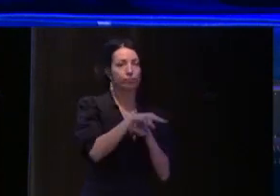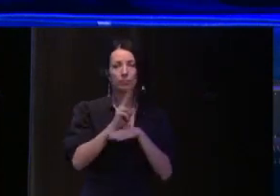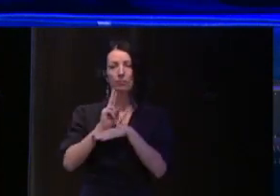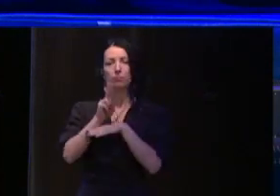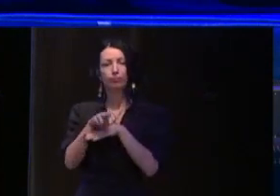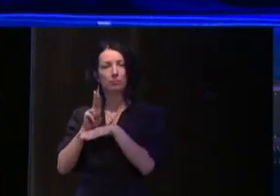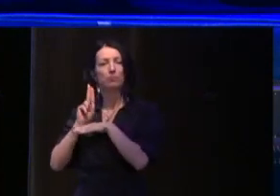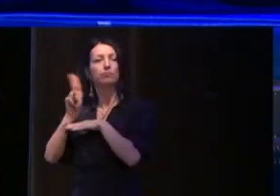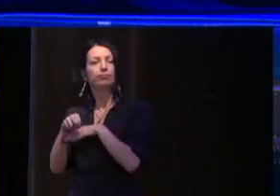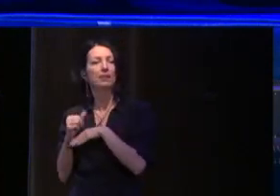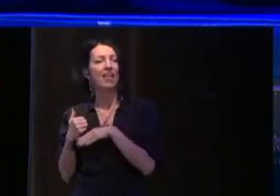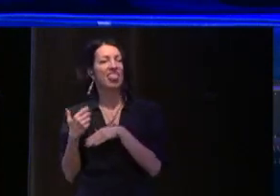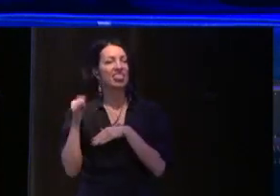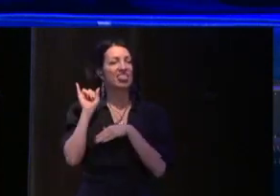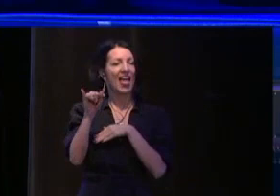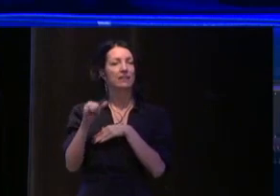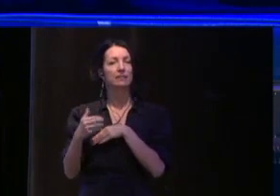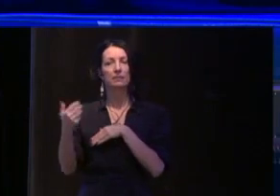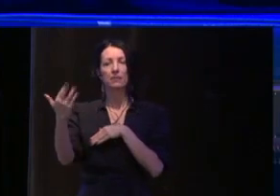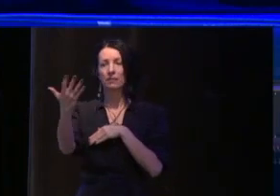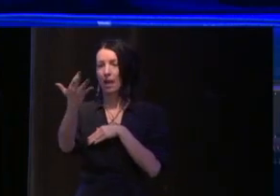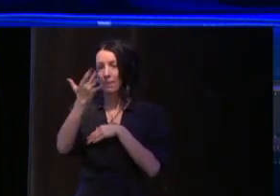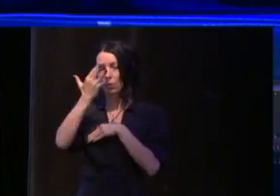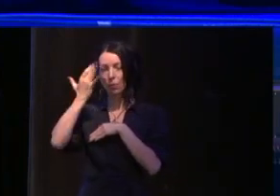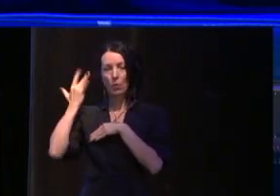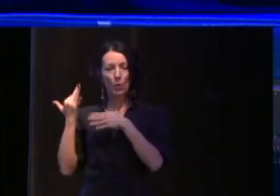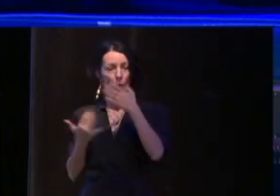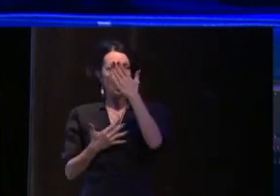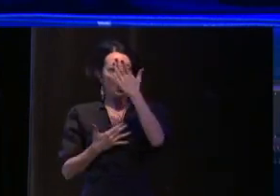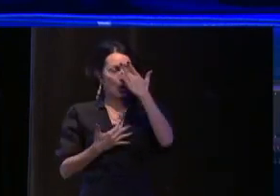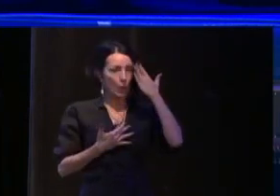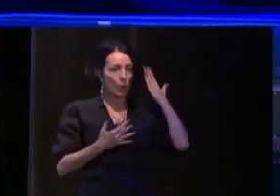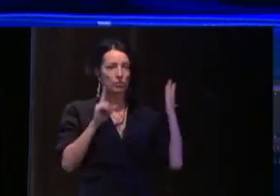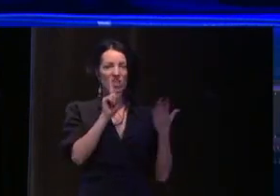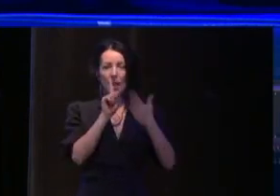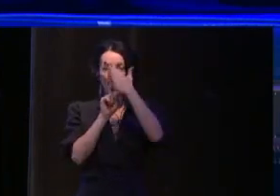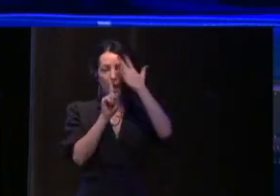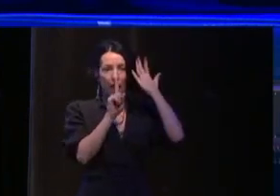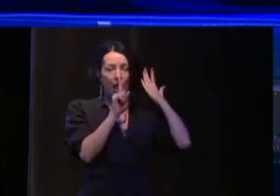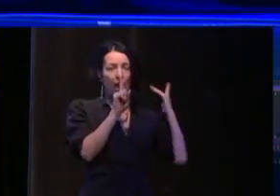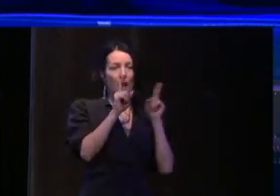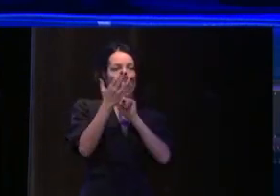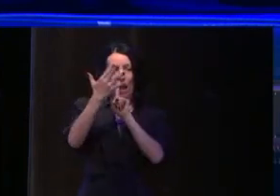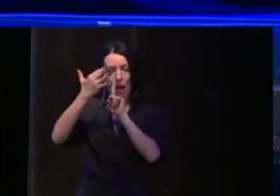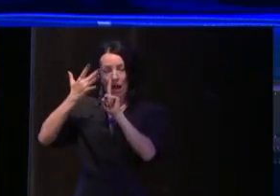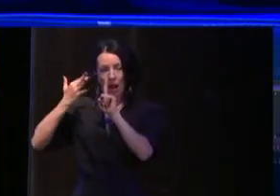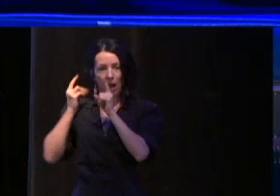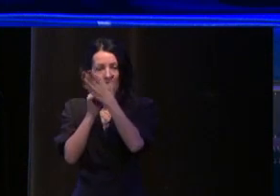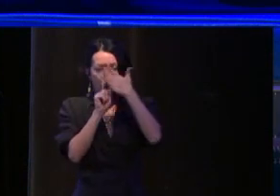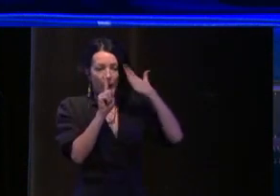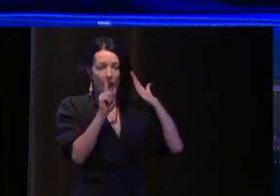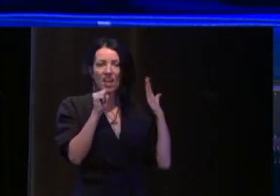vicissitudes of that which is passing through the human experience and not be touched by